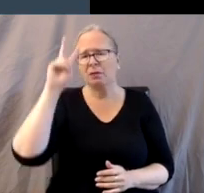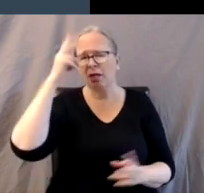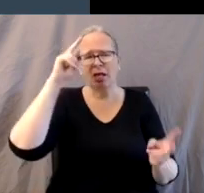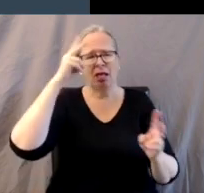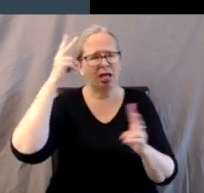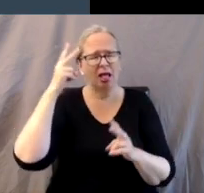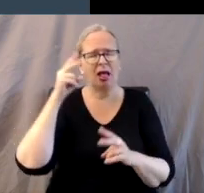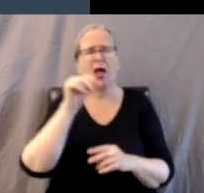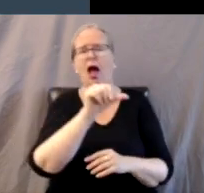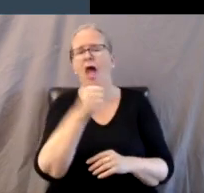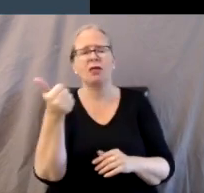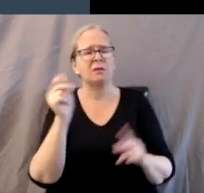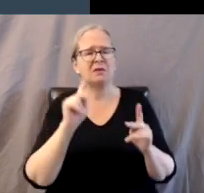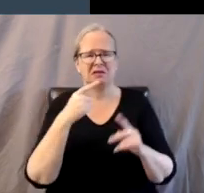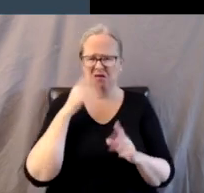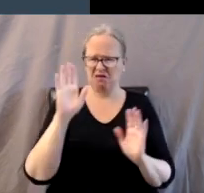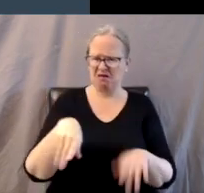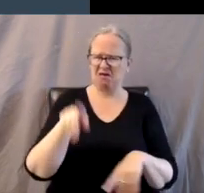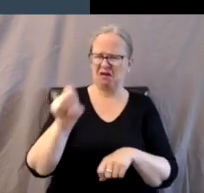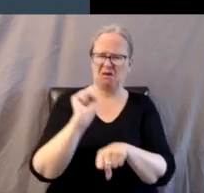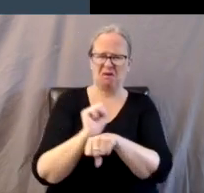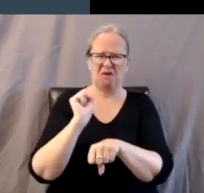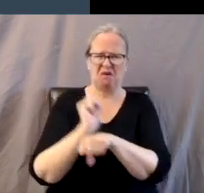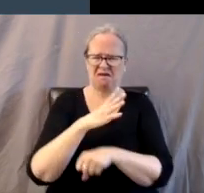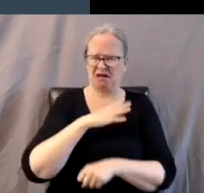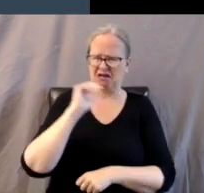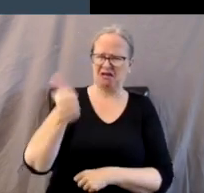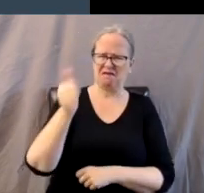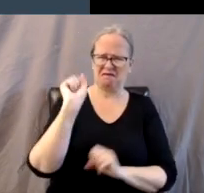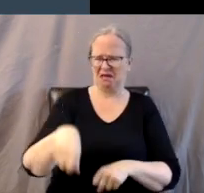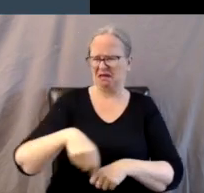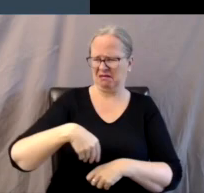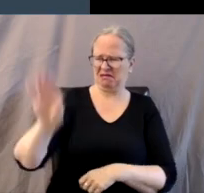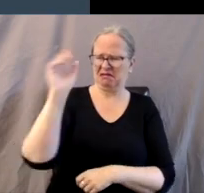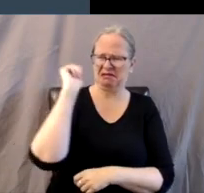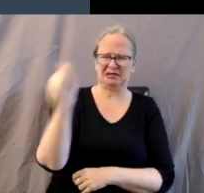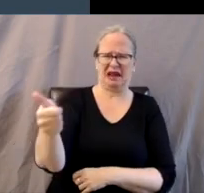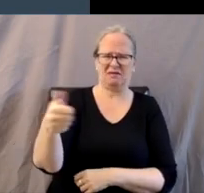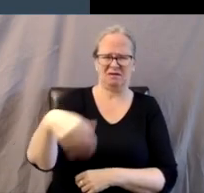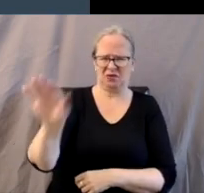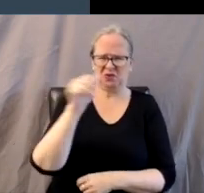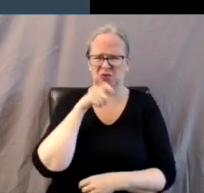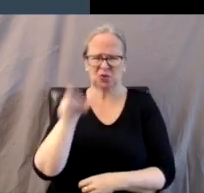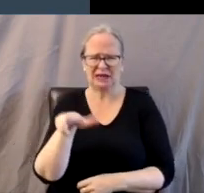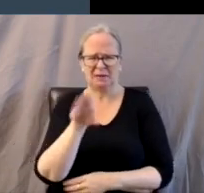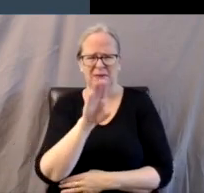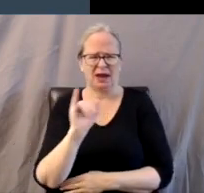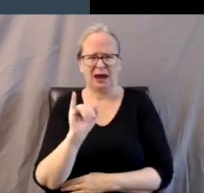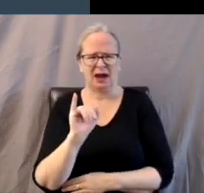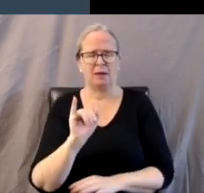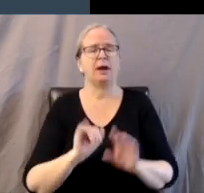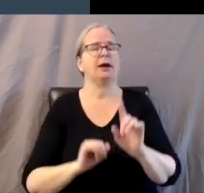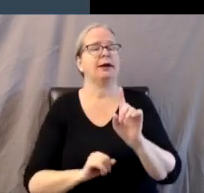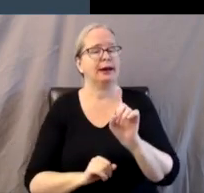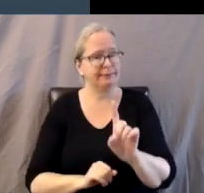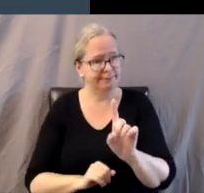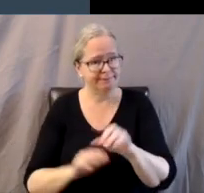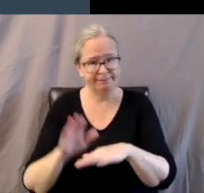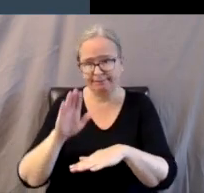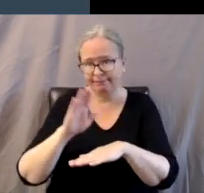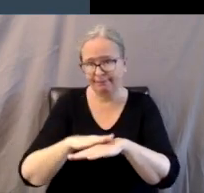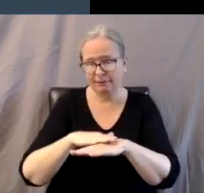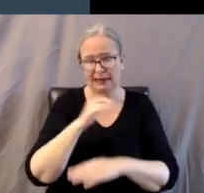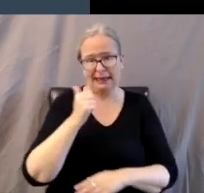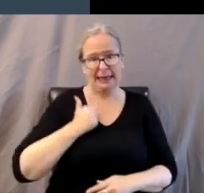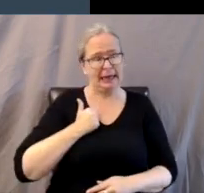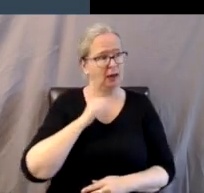jobs in Canada are increasingly at risk for automation. So apparently 50% of jobs in